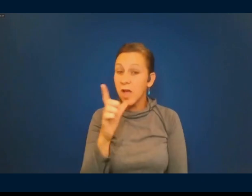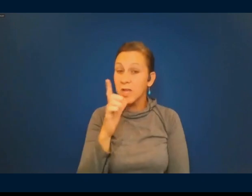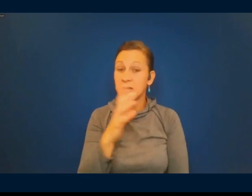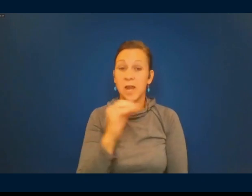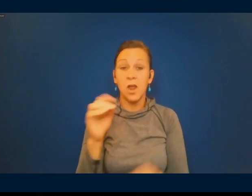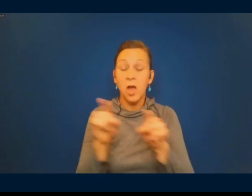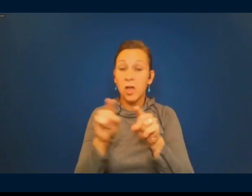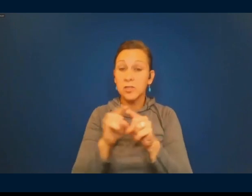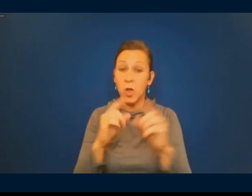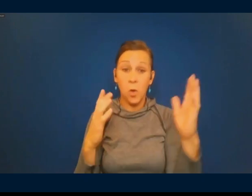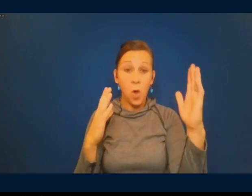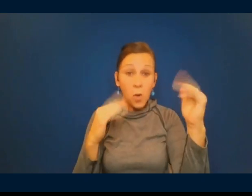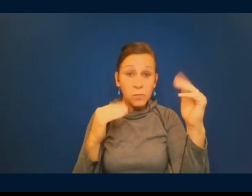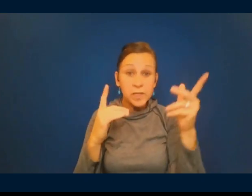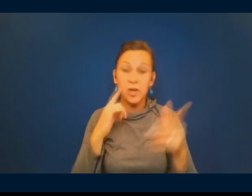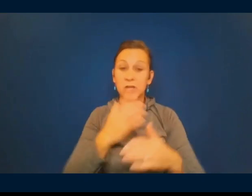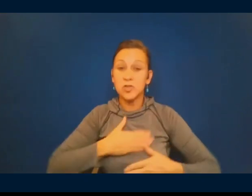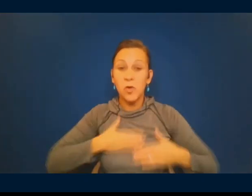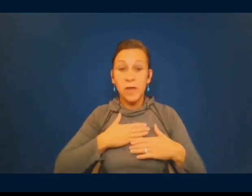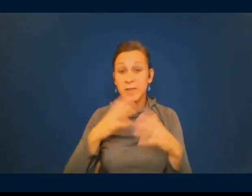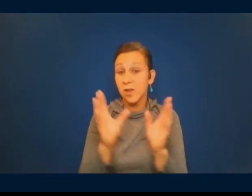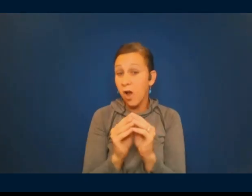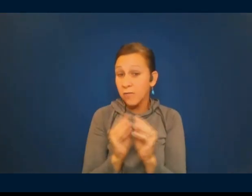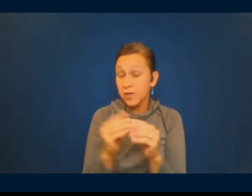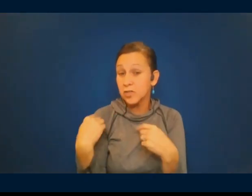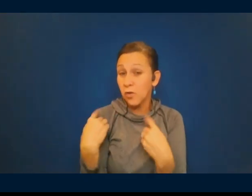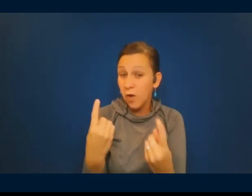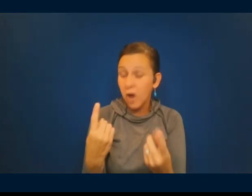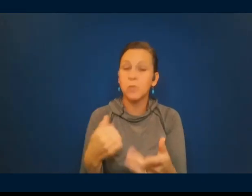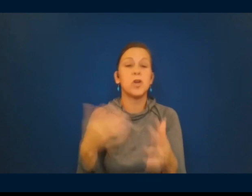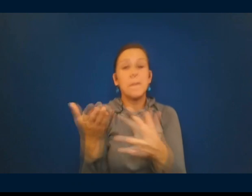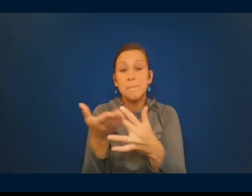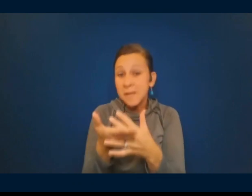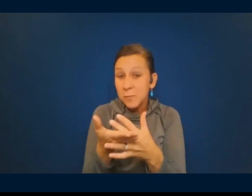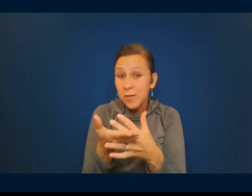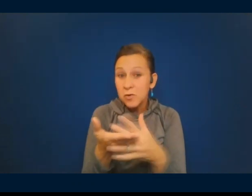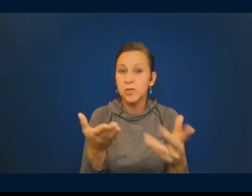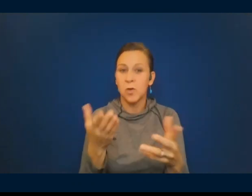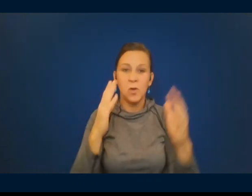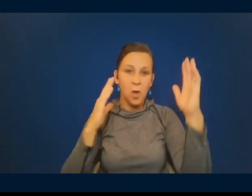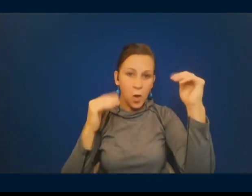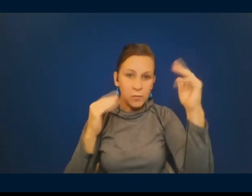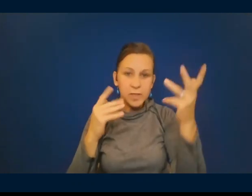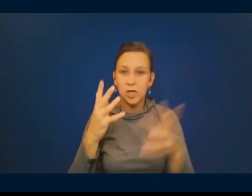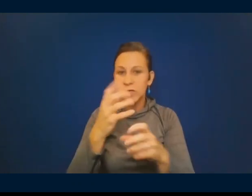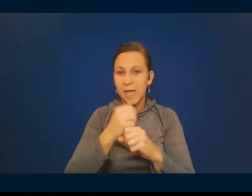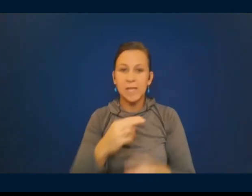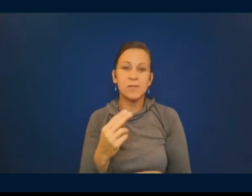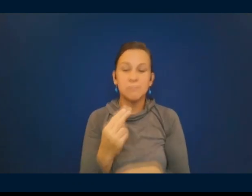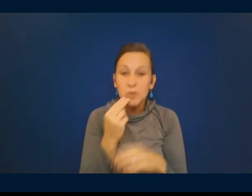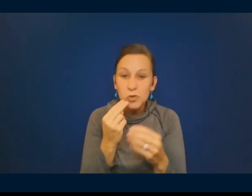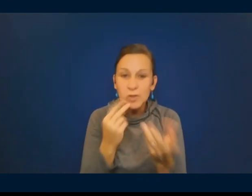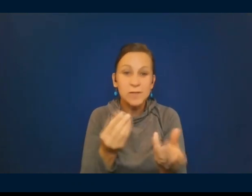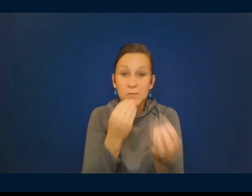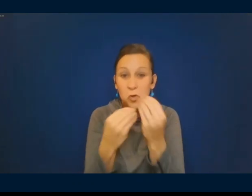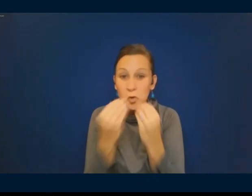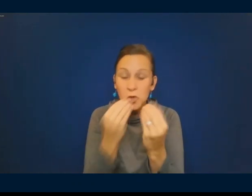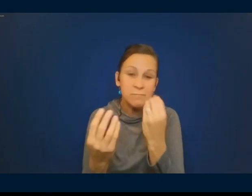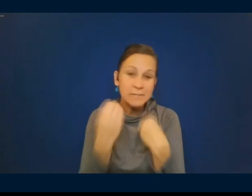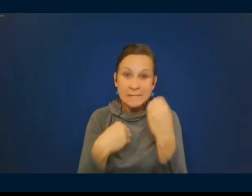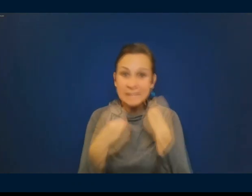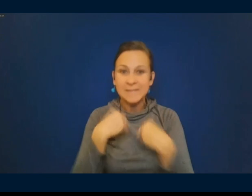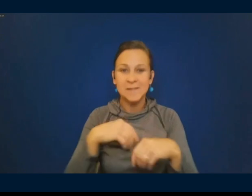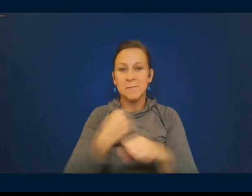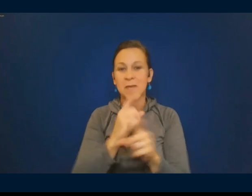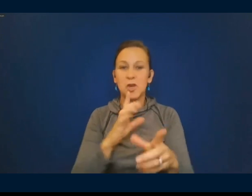the conference so far. We're about midway through, so hopefully you're getting some nutrients to fulfill your bodies